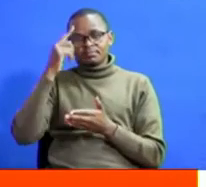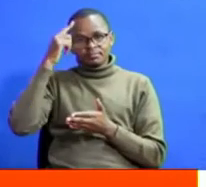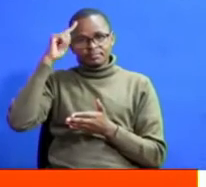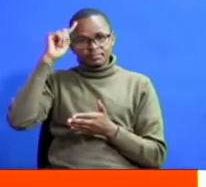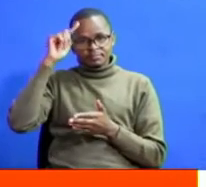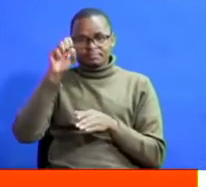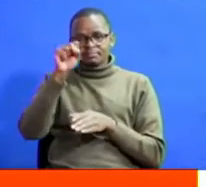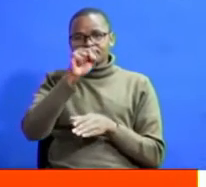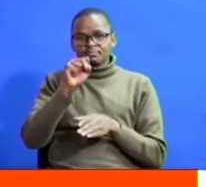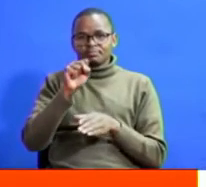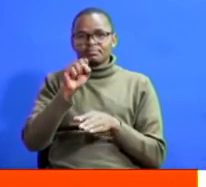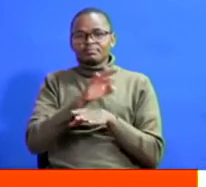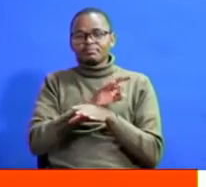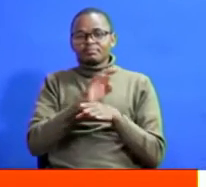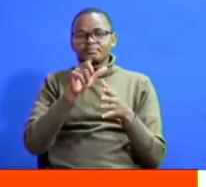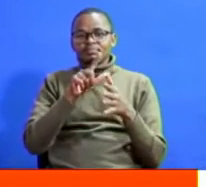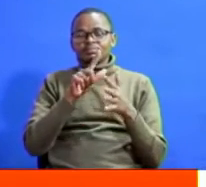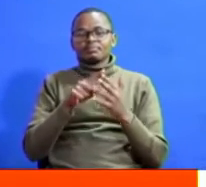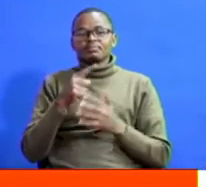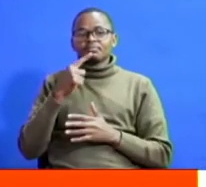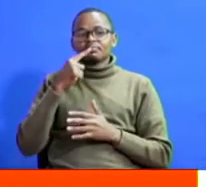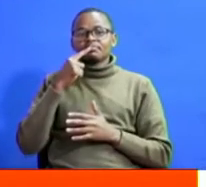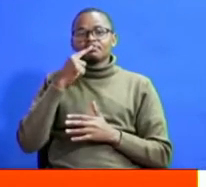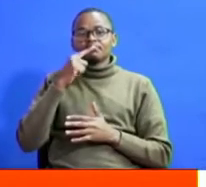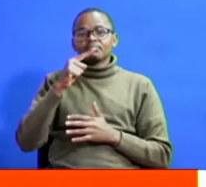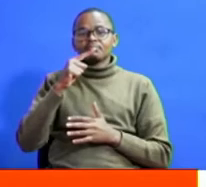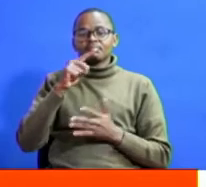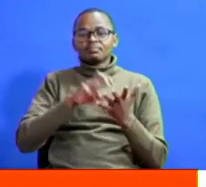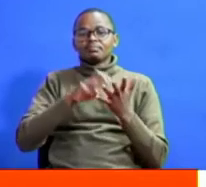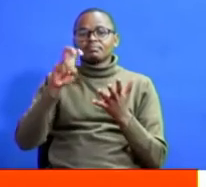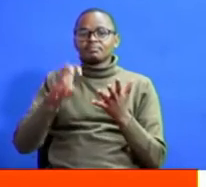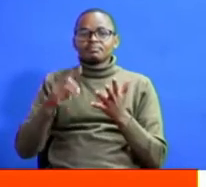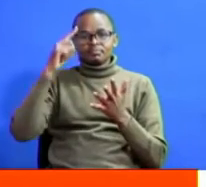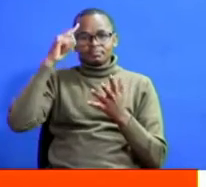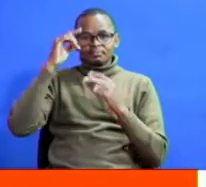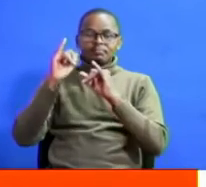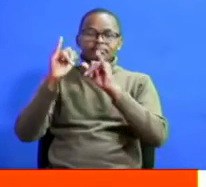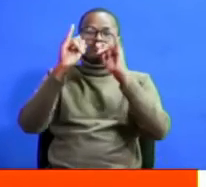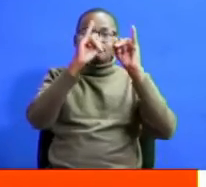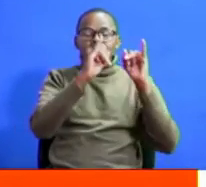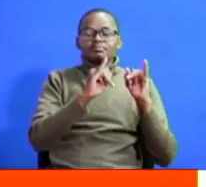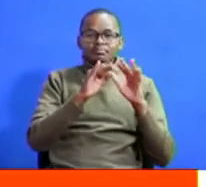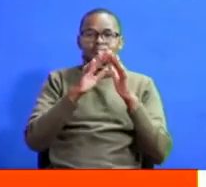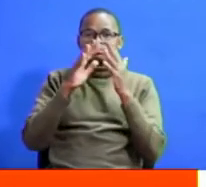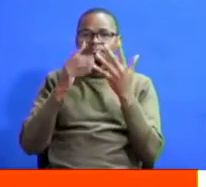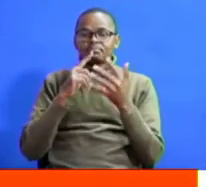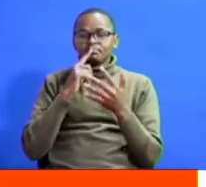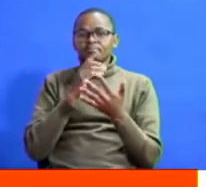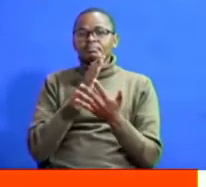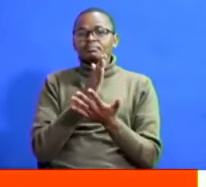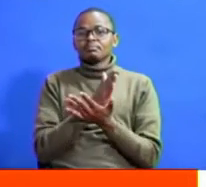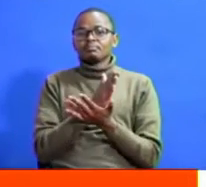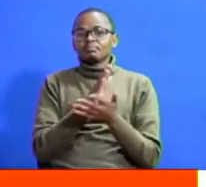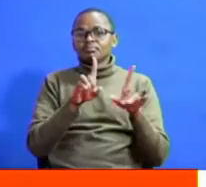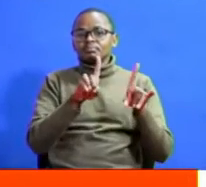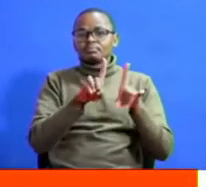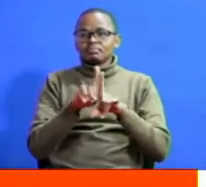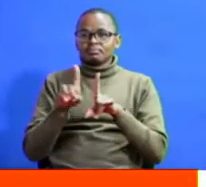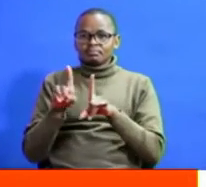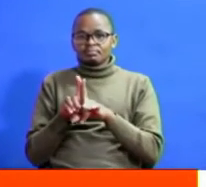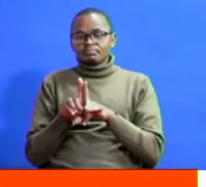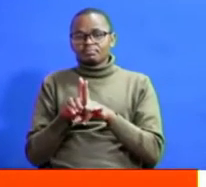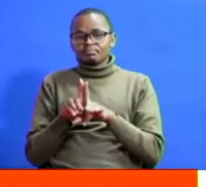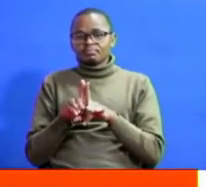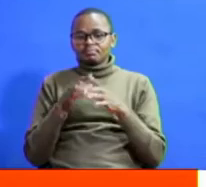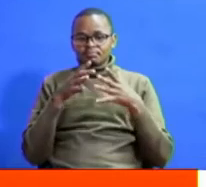events, these people who are being told to step down for an individual, how sure are we as